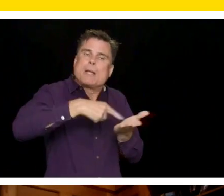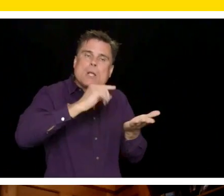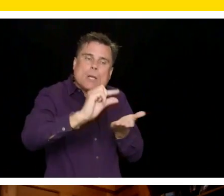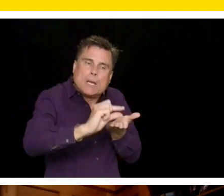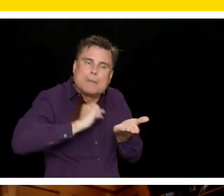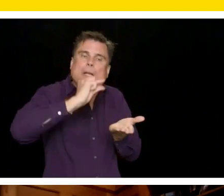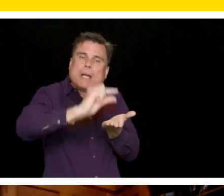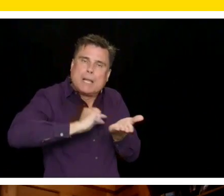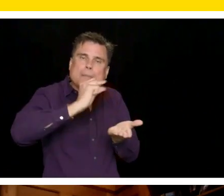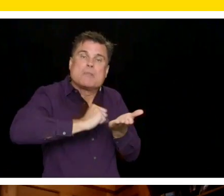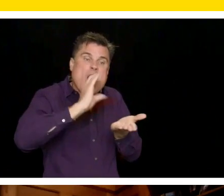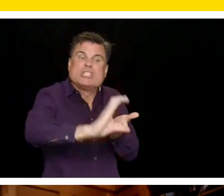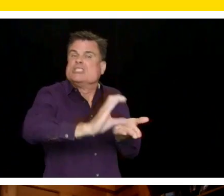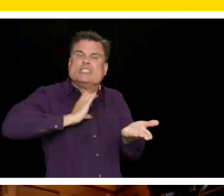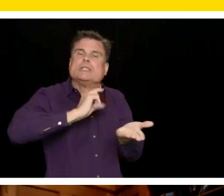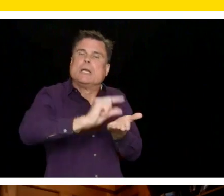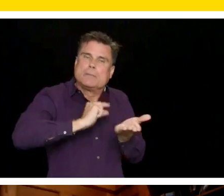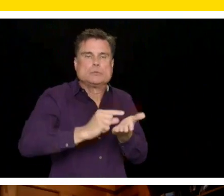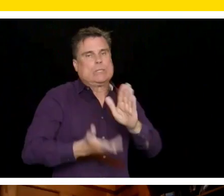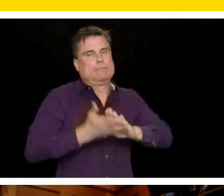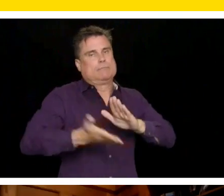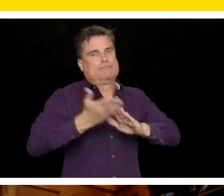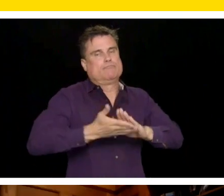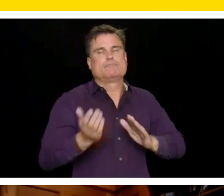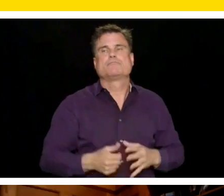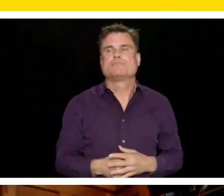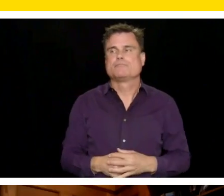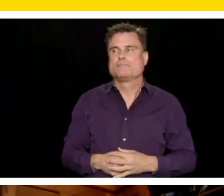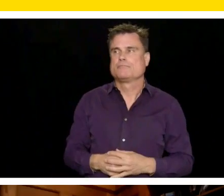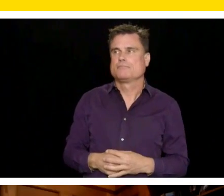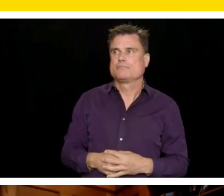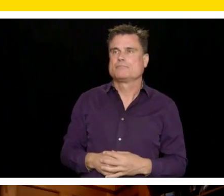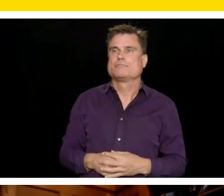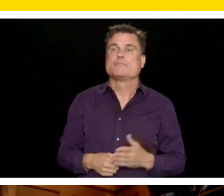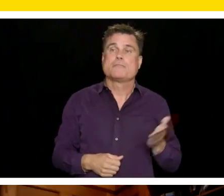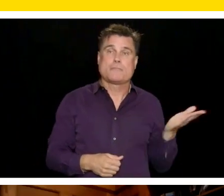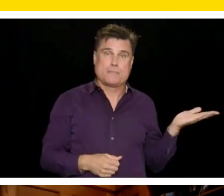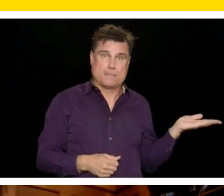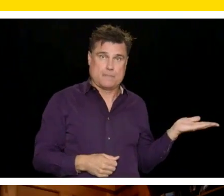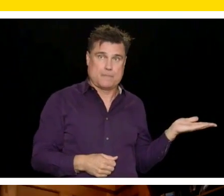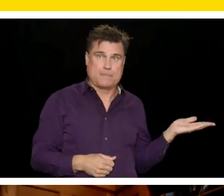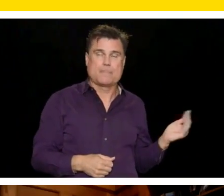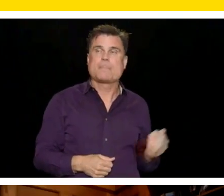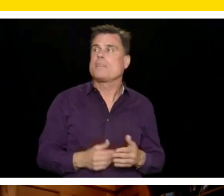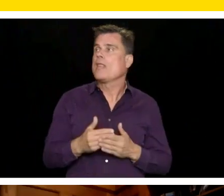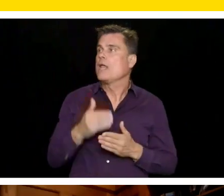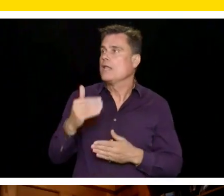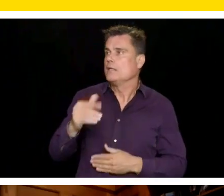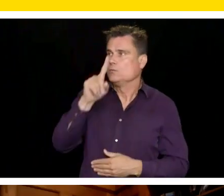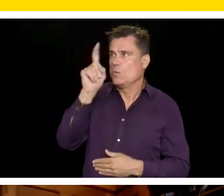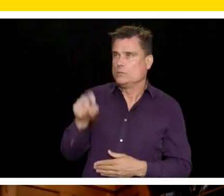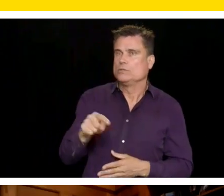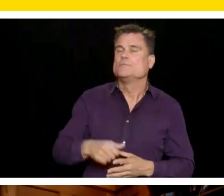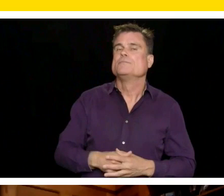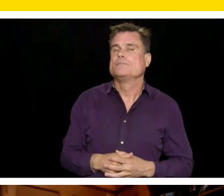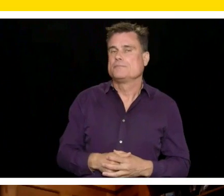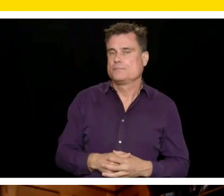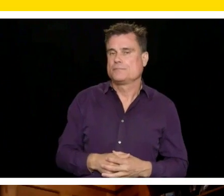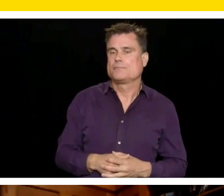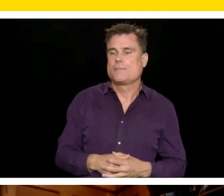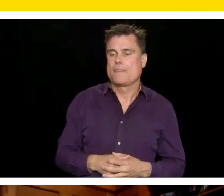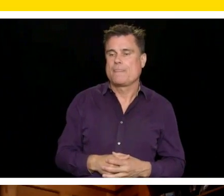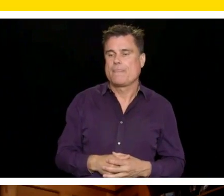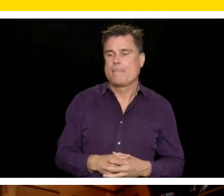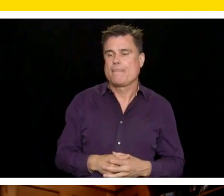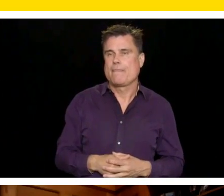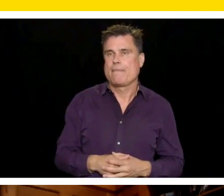very difficult coming up with new COVID protocols each time we enter a new phase. My industry,